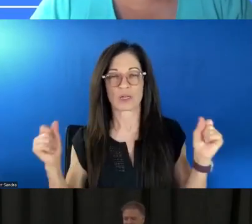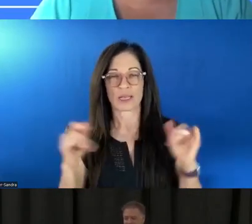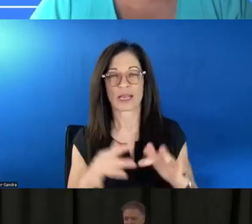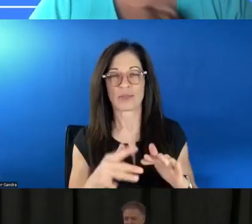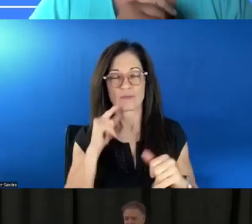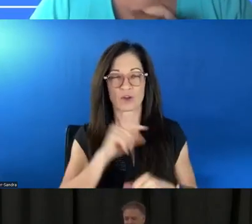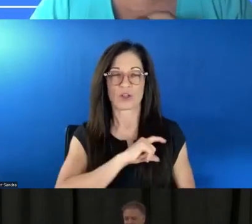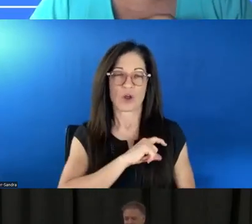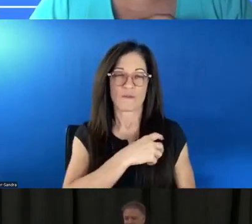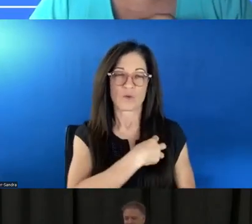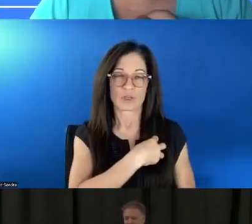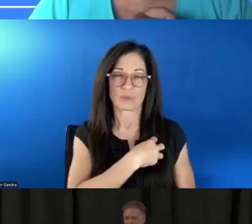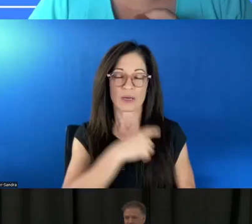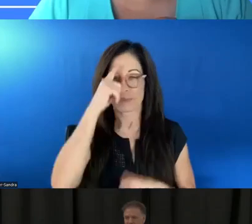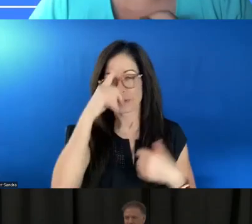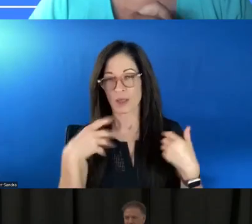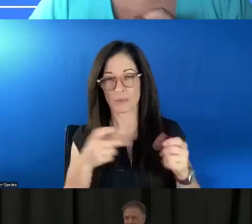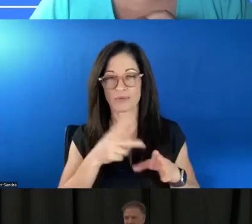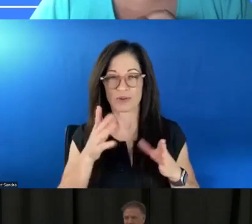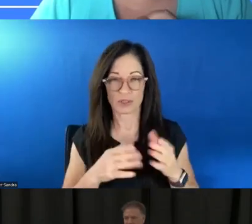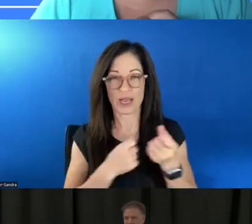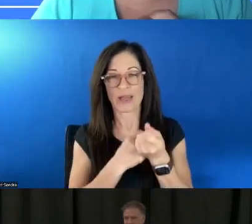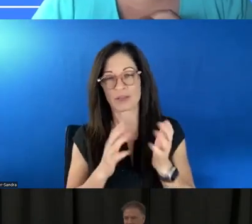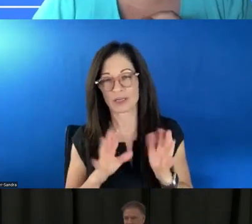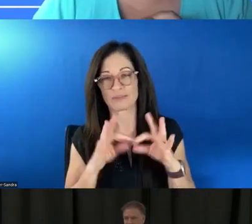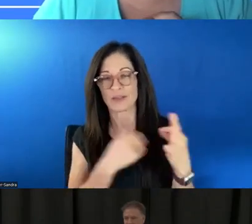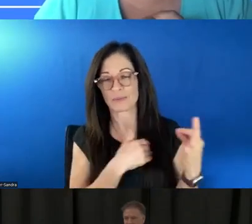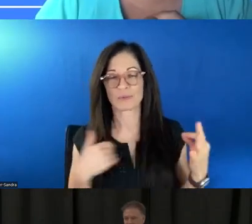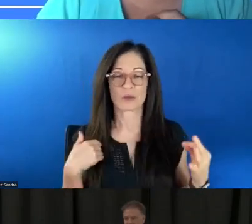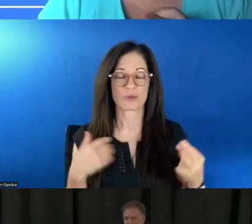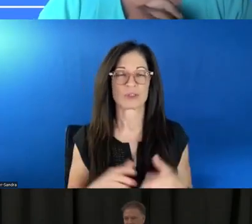law enforcement, mental health professionals, advocates, and family members.